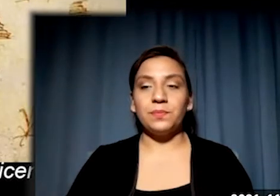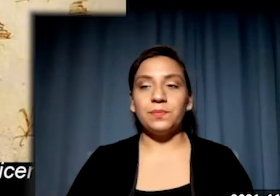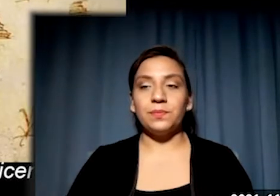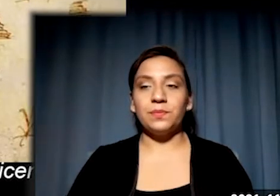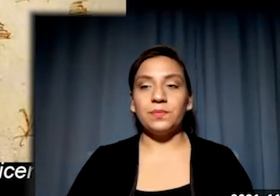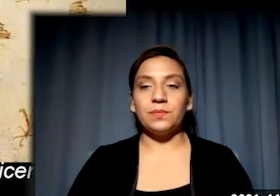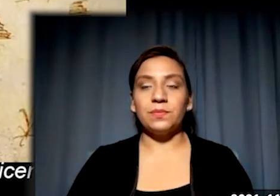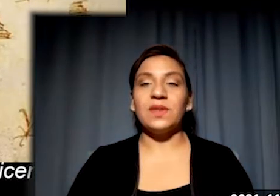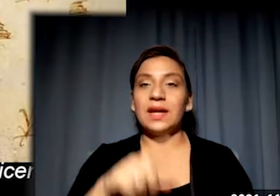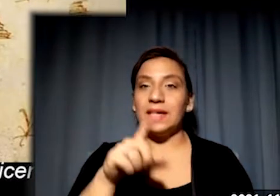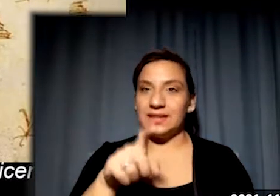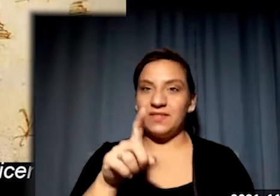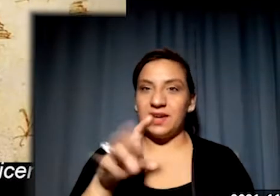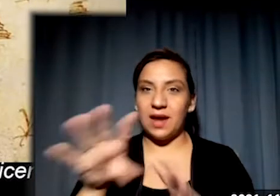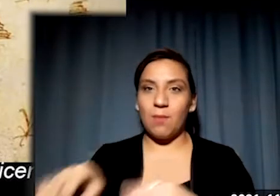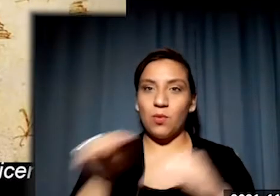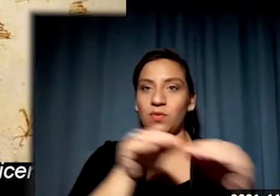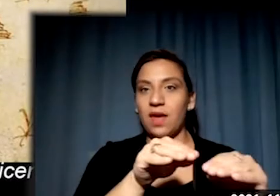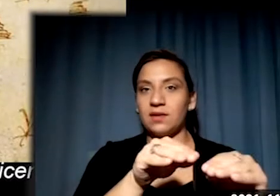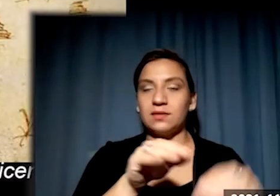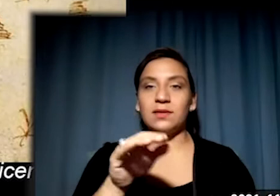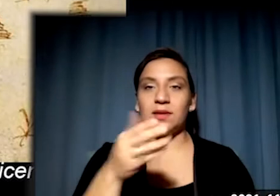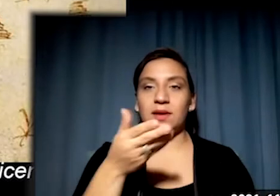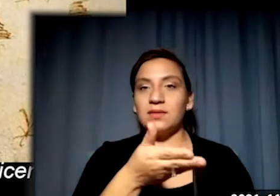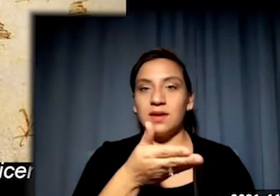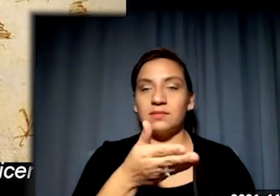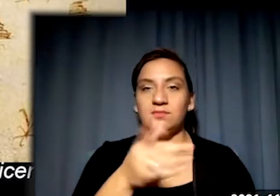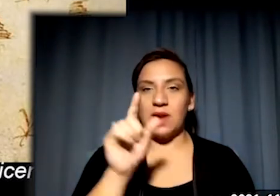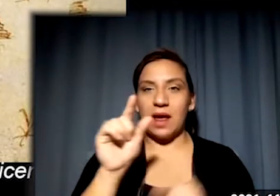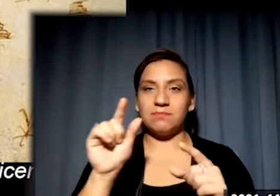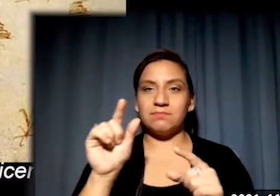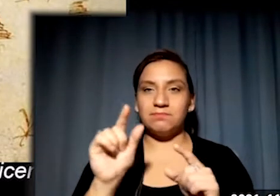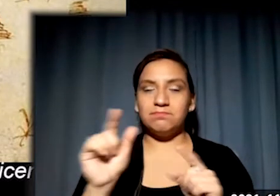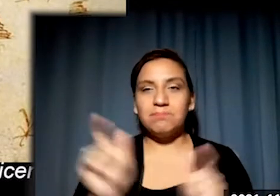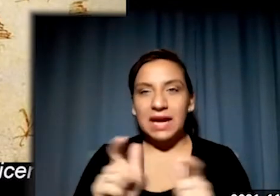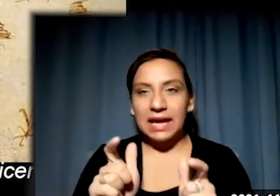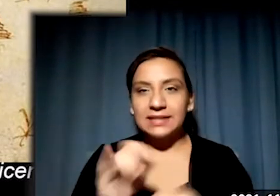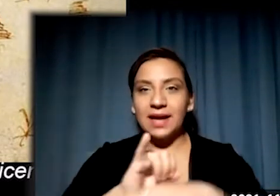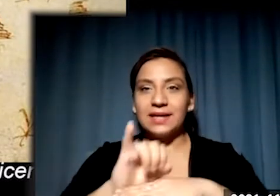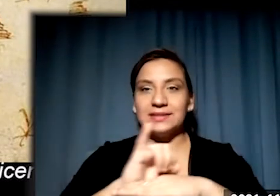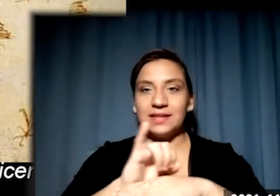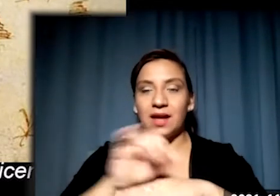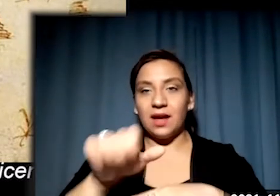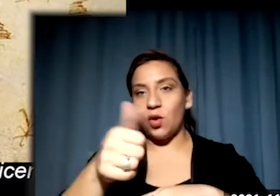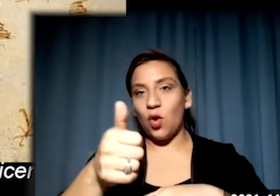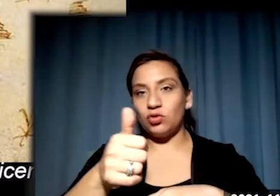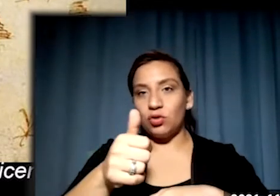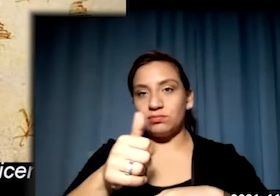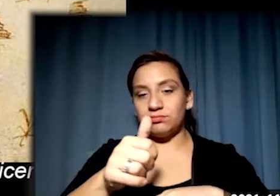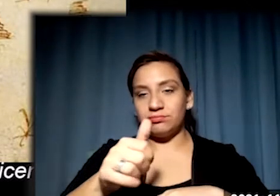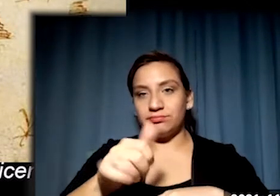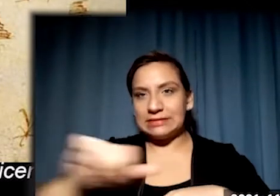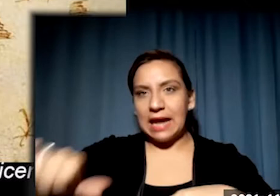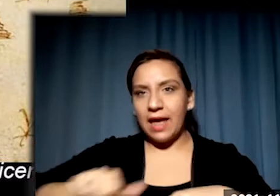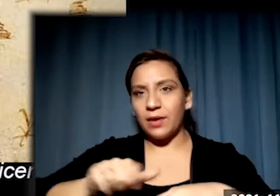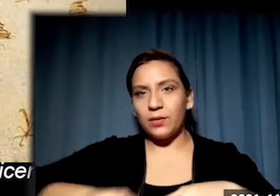was across the bay. And he very wisely described this as the best place in